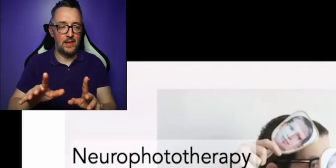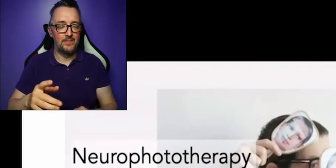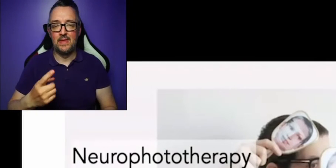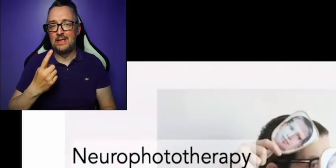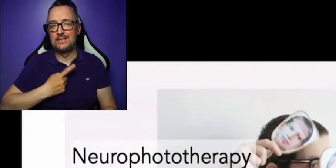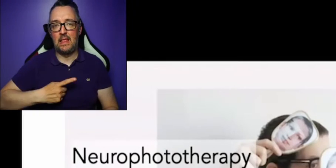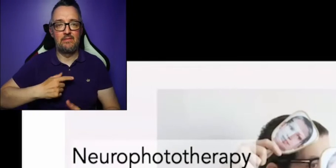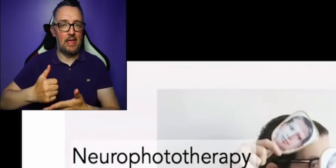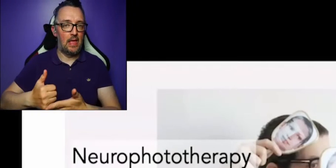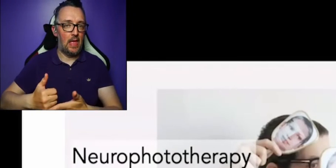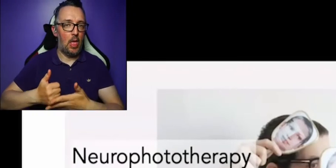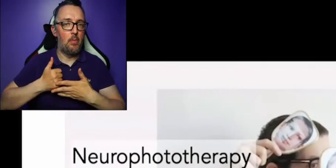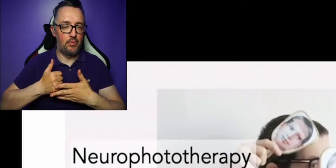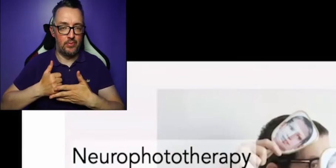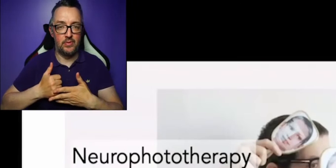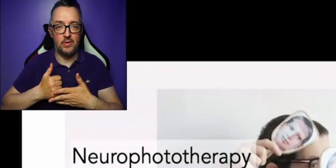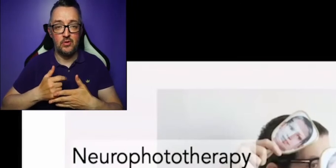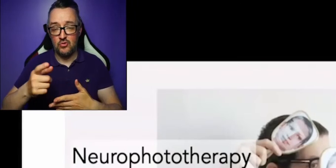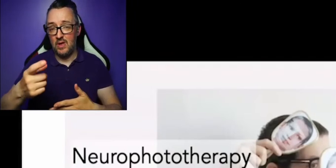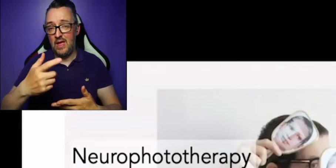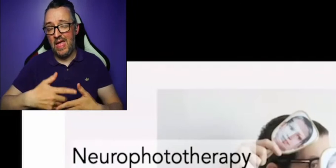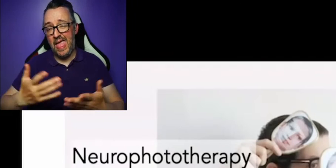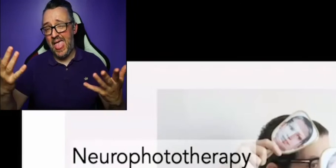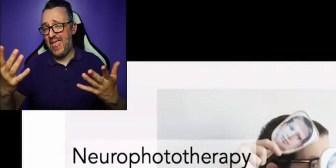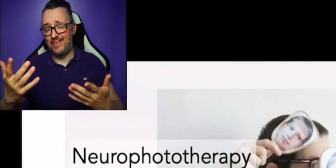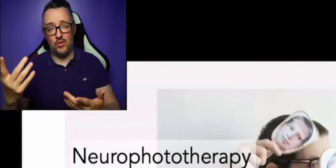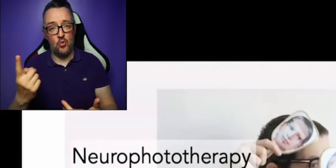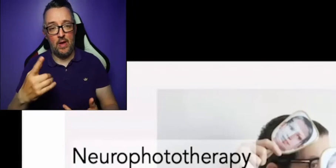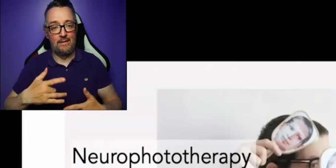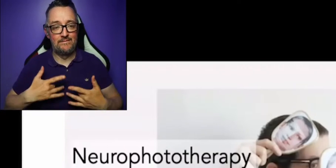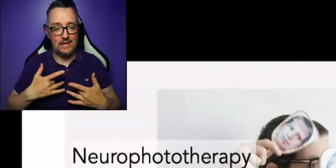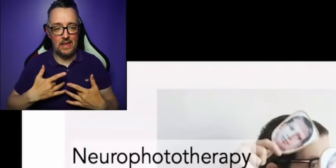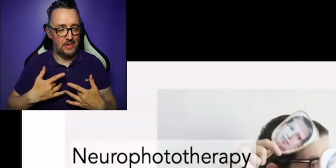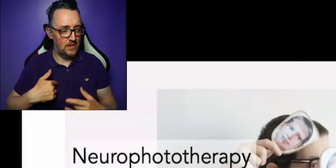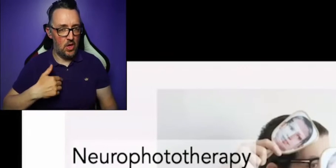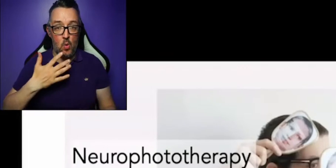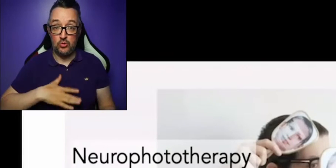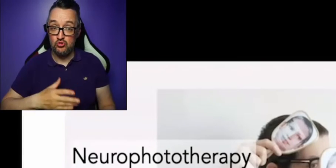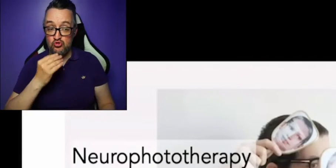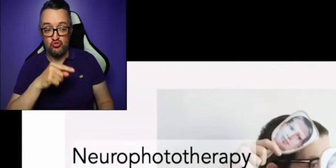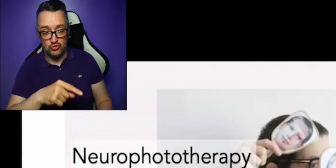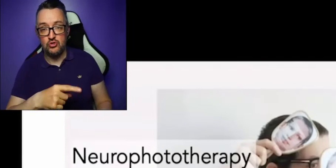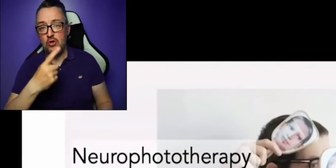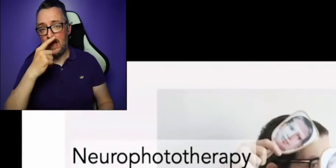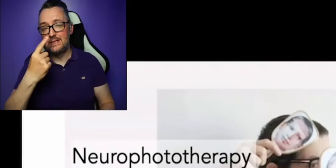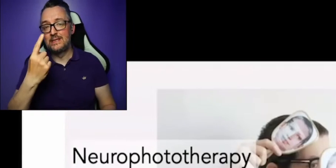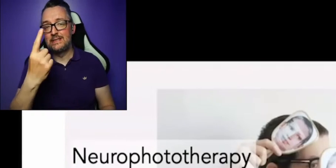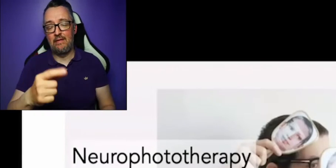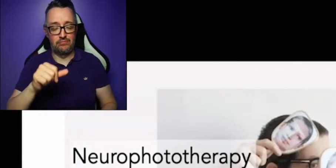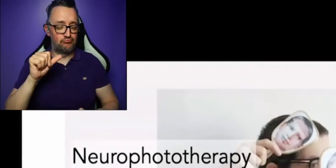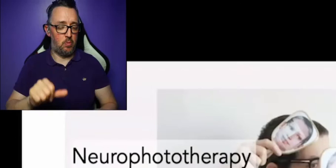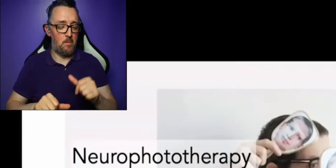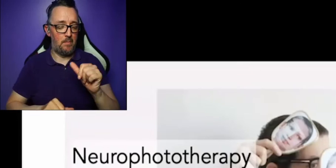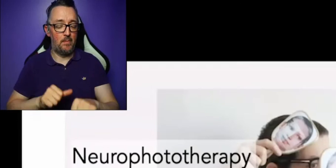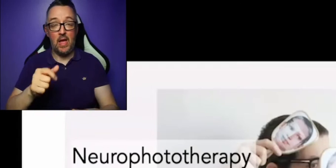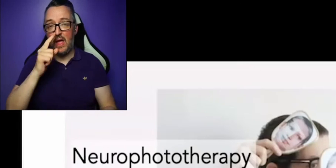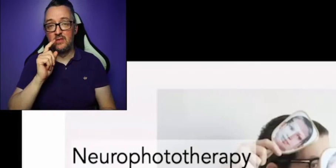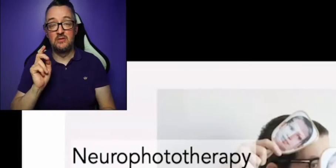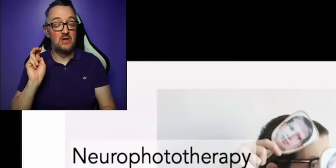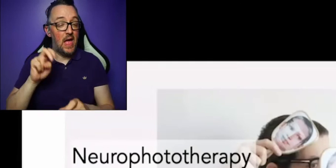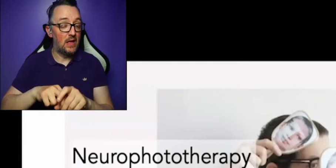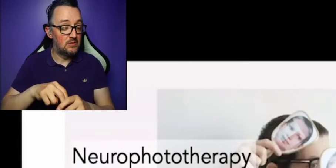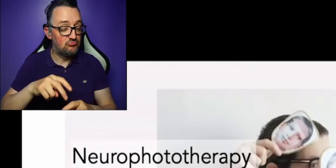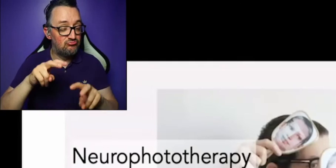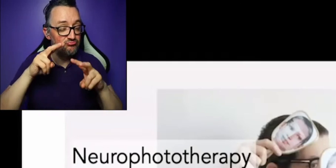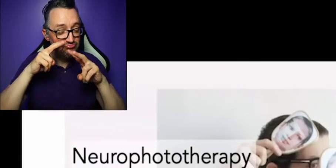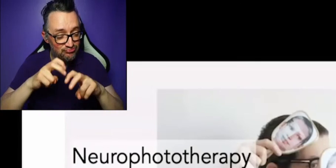self-help roadmap at any pace, at any time, for anyone that feels that they want to use it and they can dip in and out of it and all those sorts